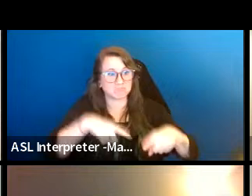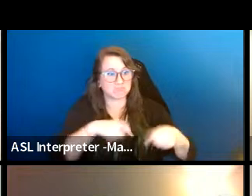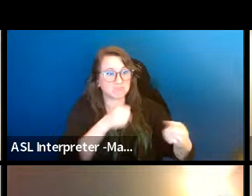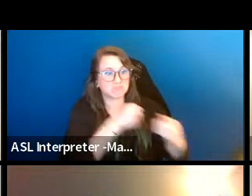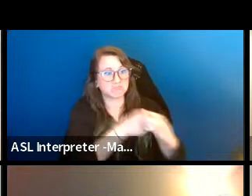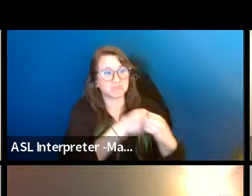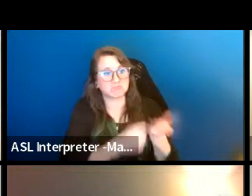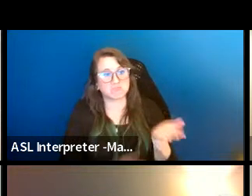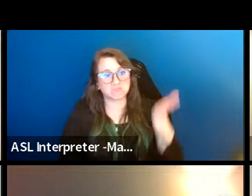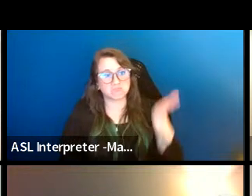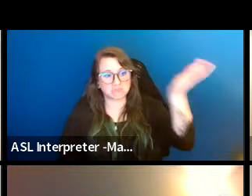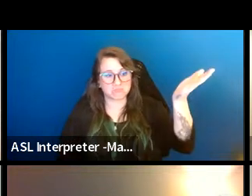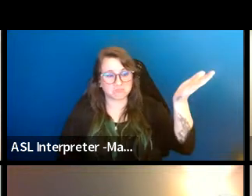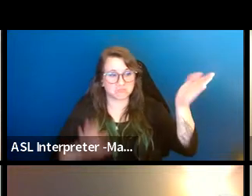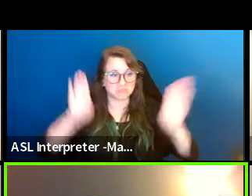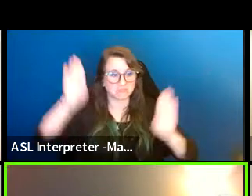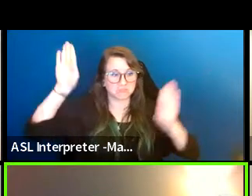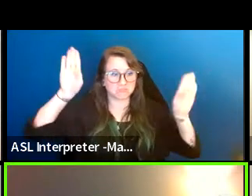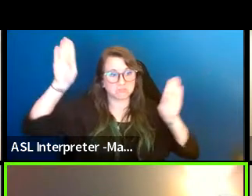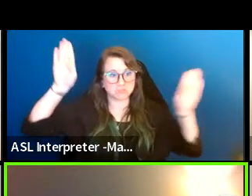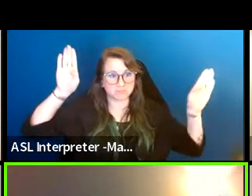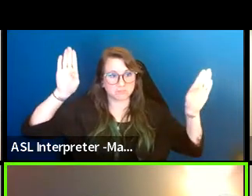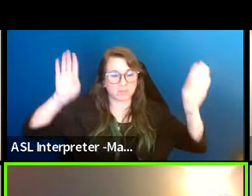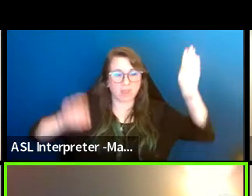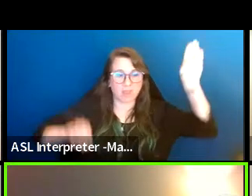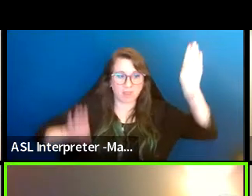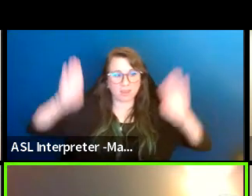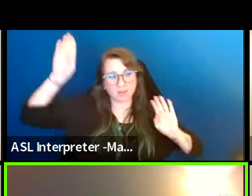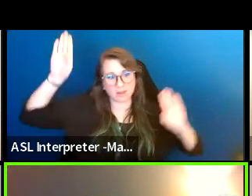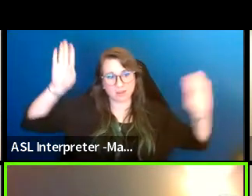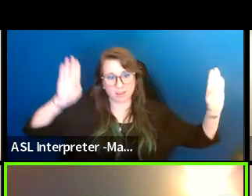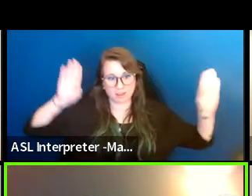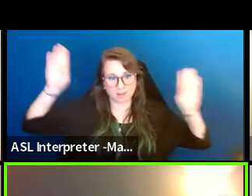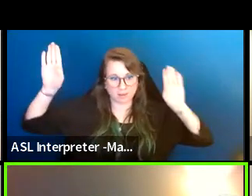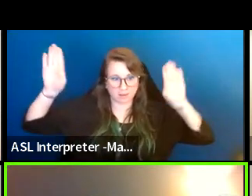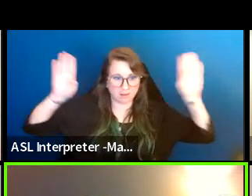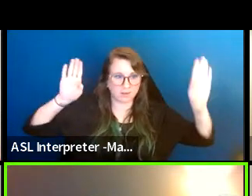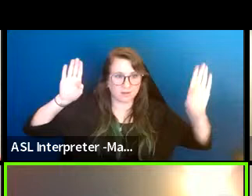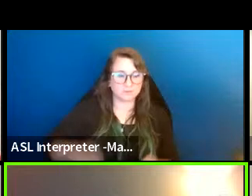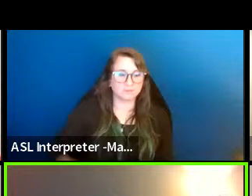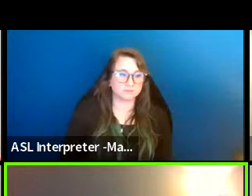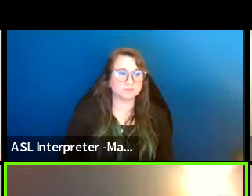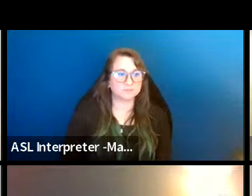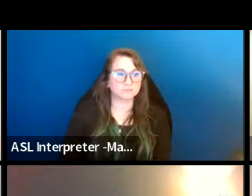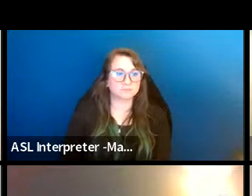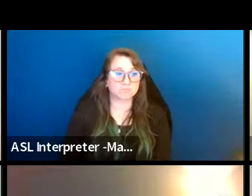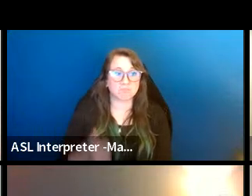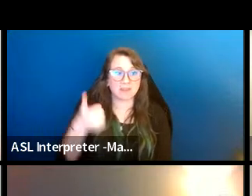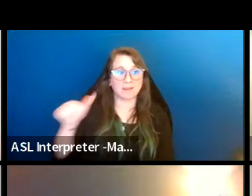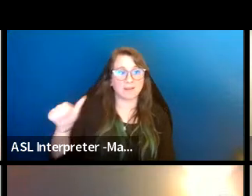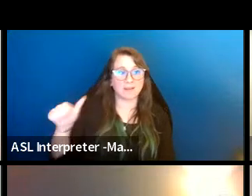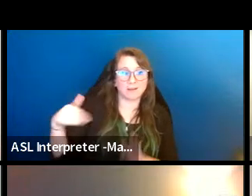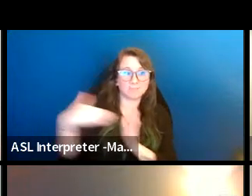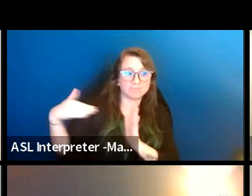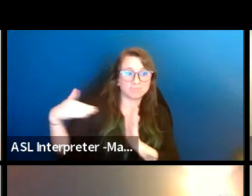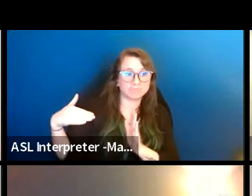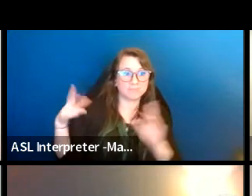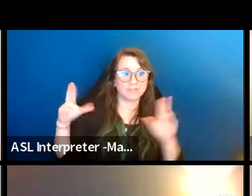to the public, say aye. Aye. Aye. Aye. Any opposed, say